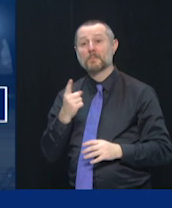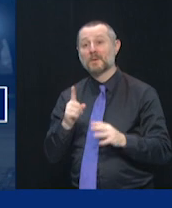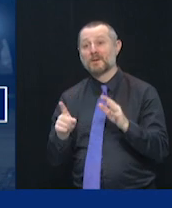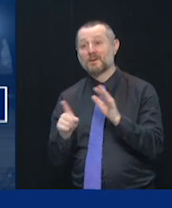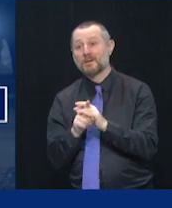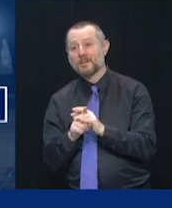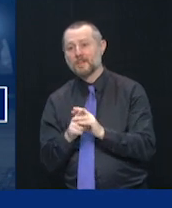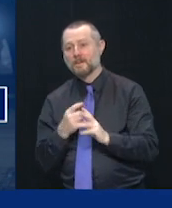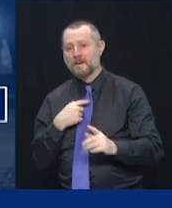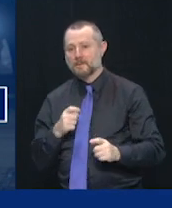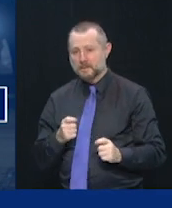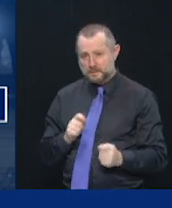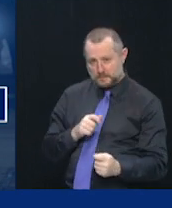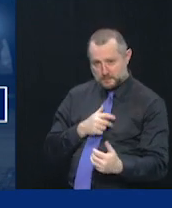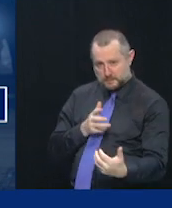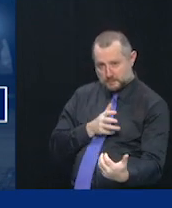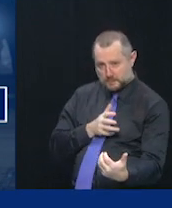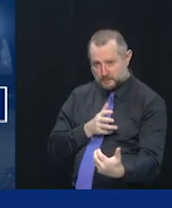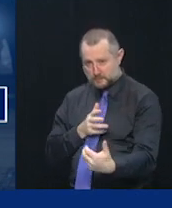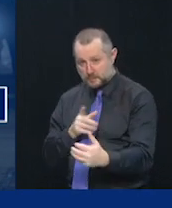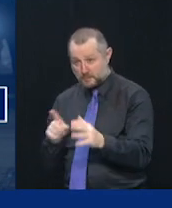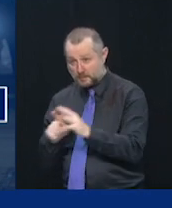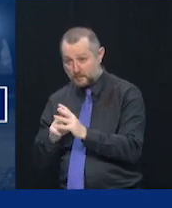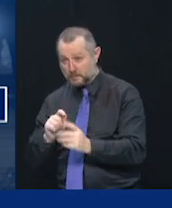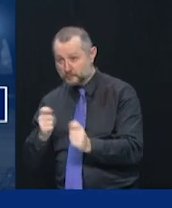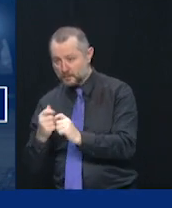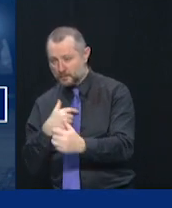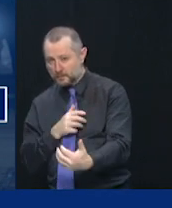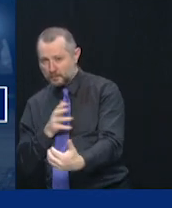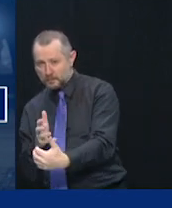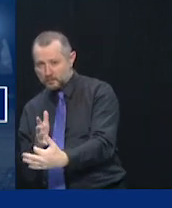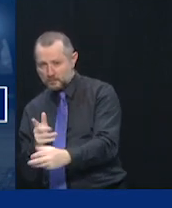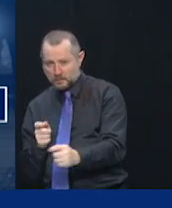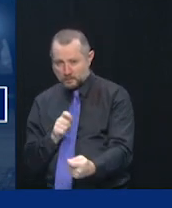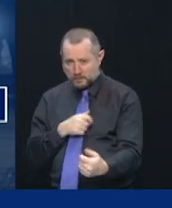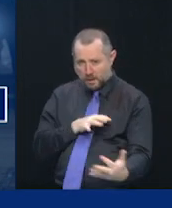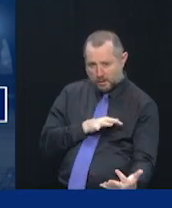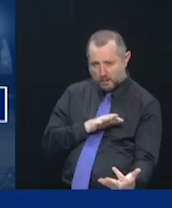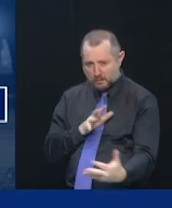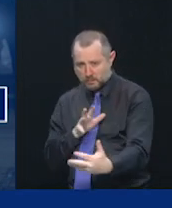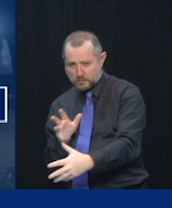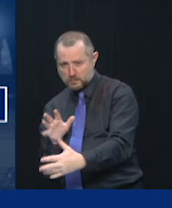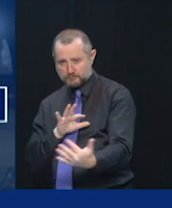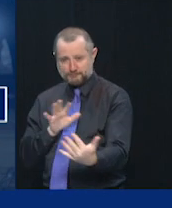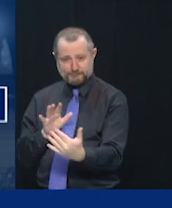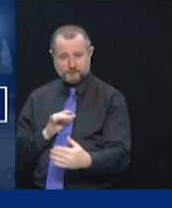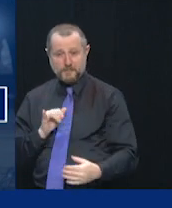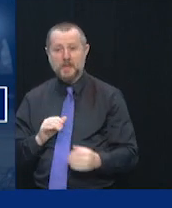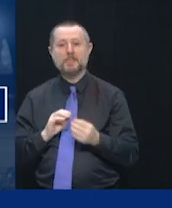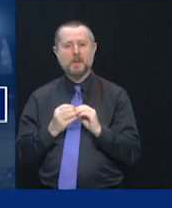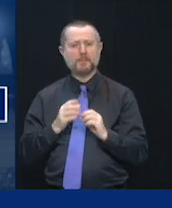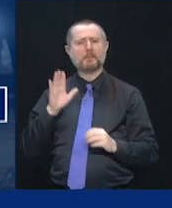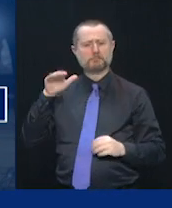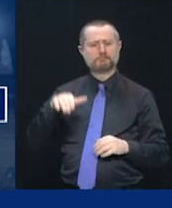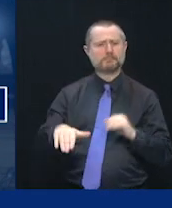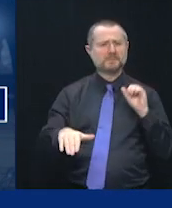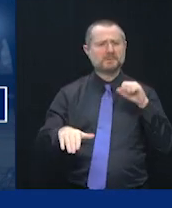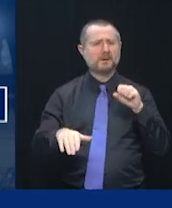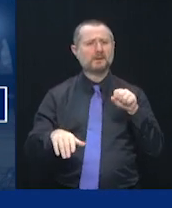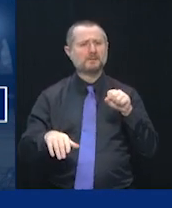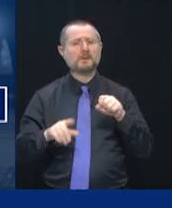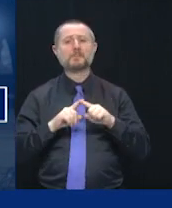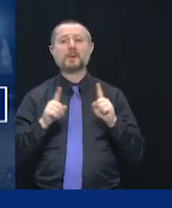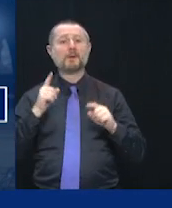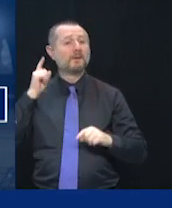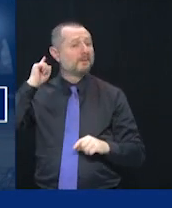then we will adjust our swing accordingly. But right now, all the numbers are down, but we're aware that the